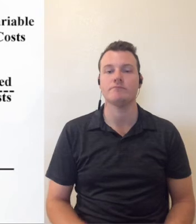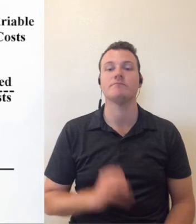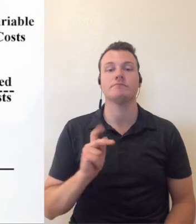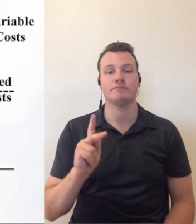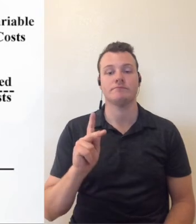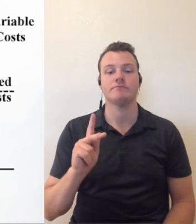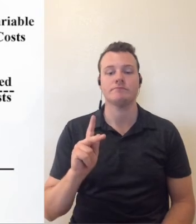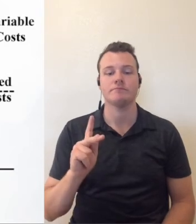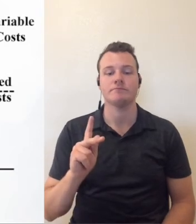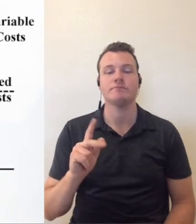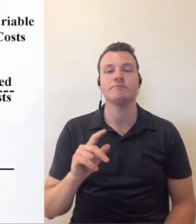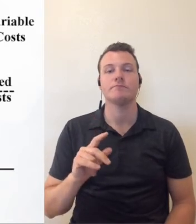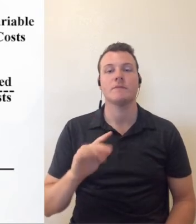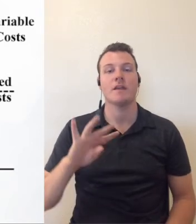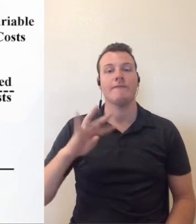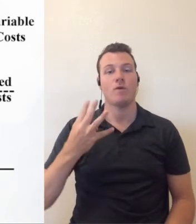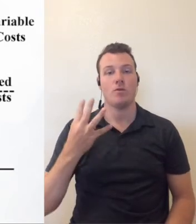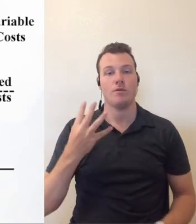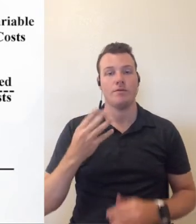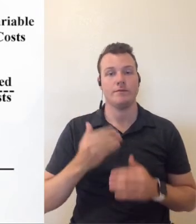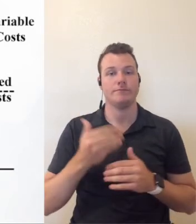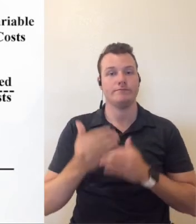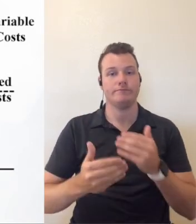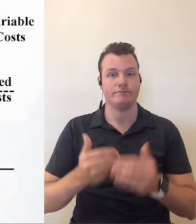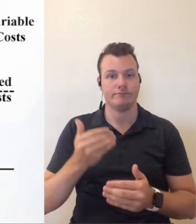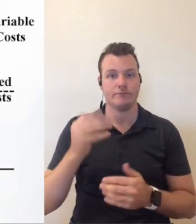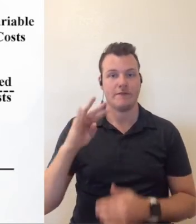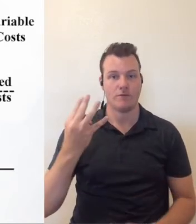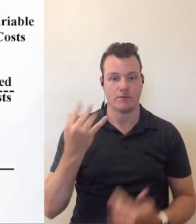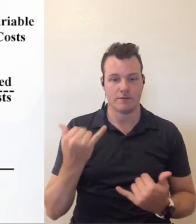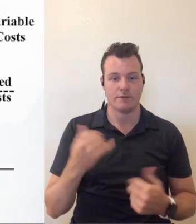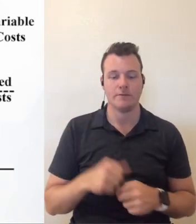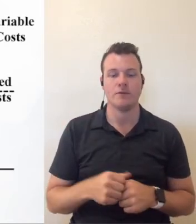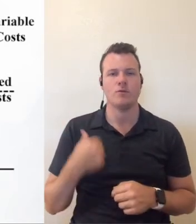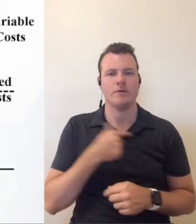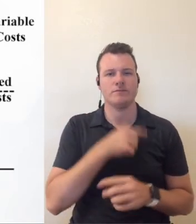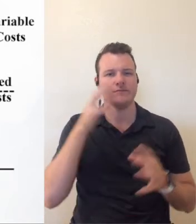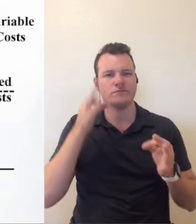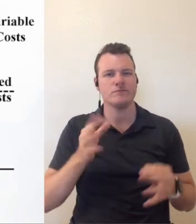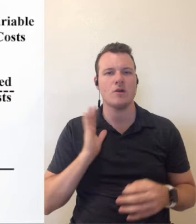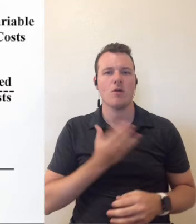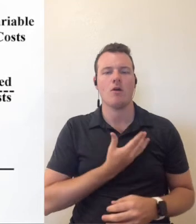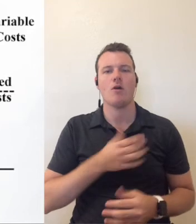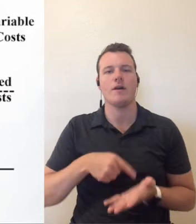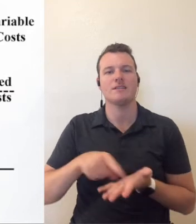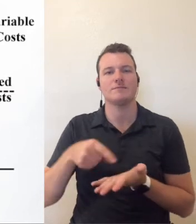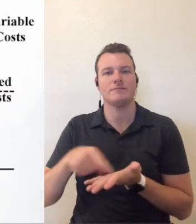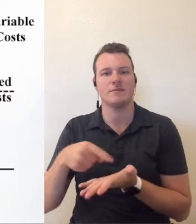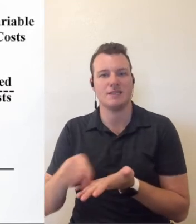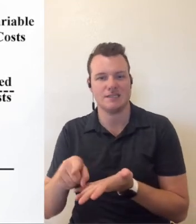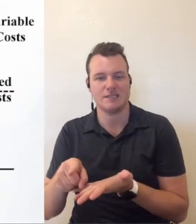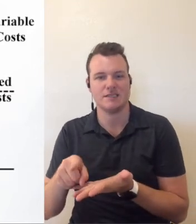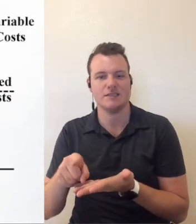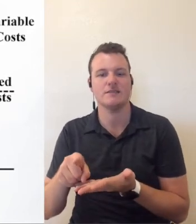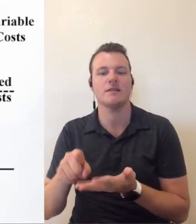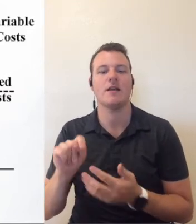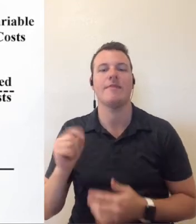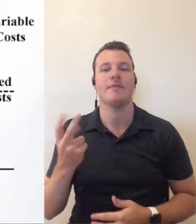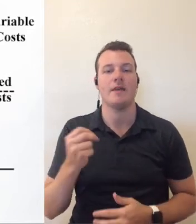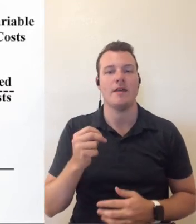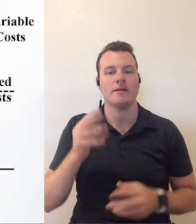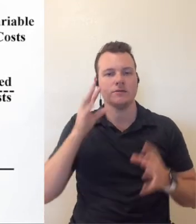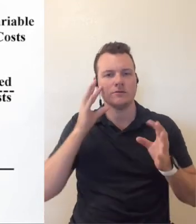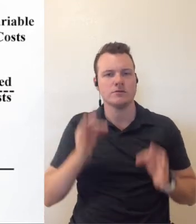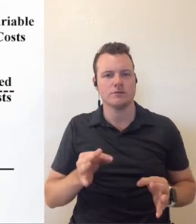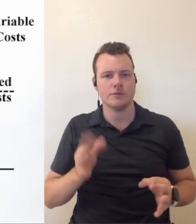Okay, so the fourth step now is we want to determine our expenses. We'll do that first. And then the next step is to